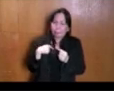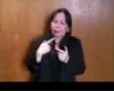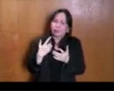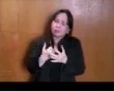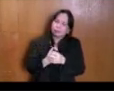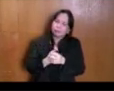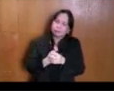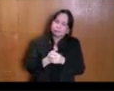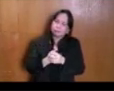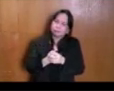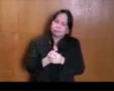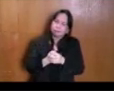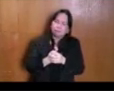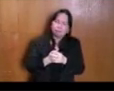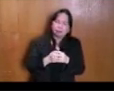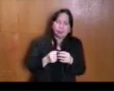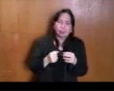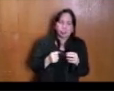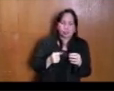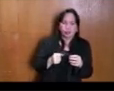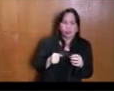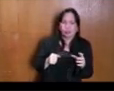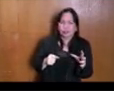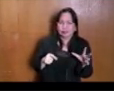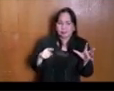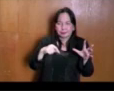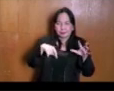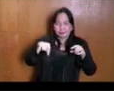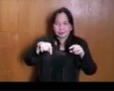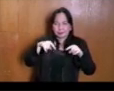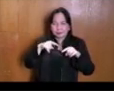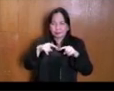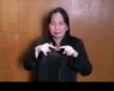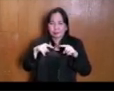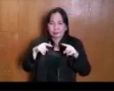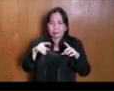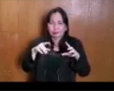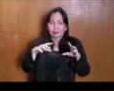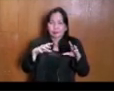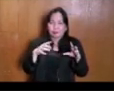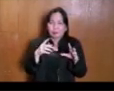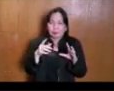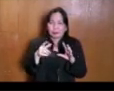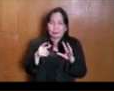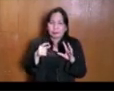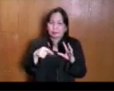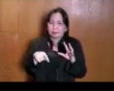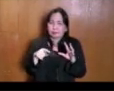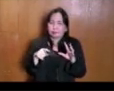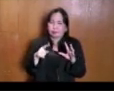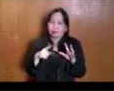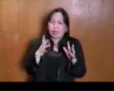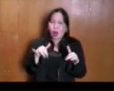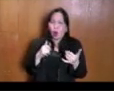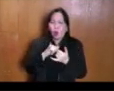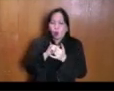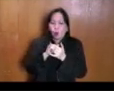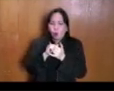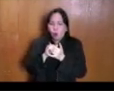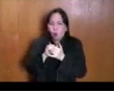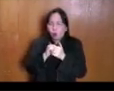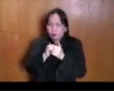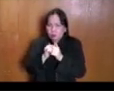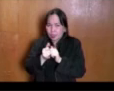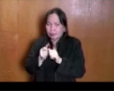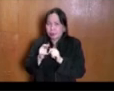Could be due to a number of different factors, like lack of financial incentives, slow adoption, could be due to